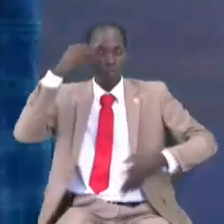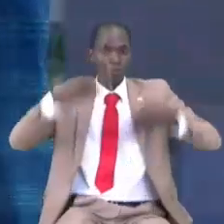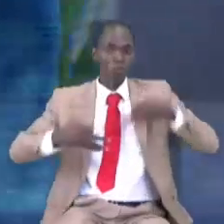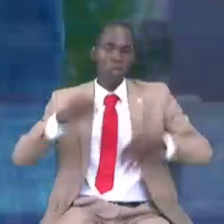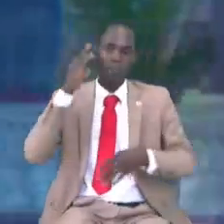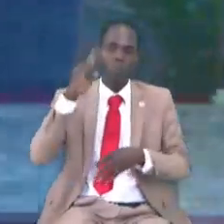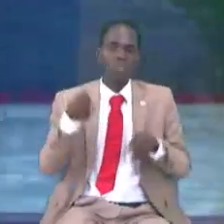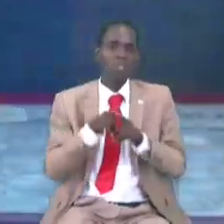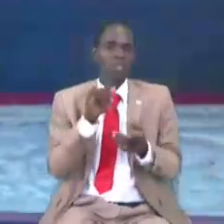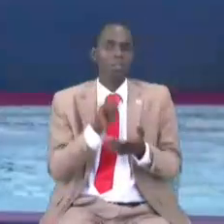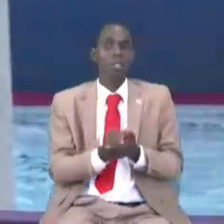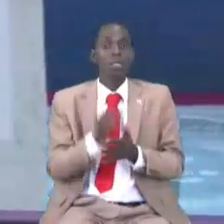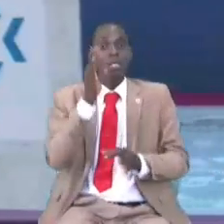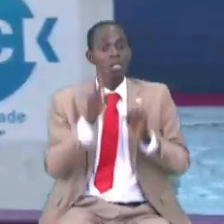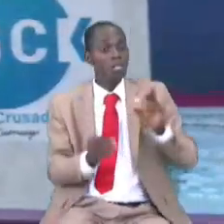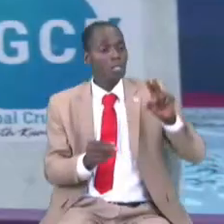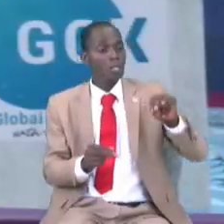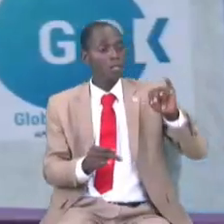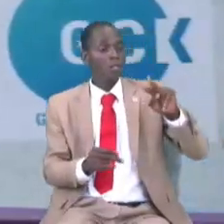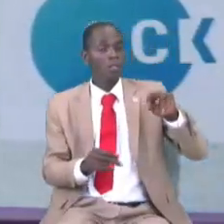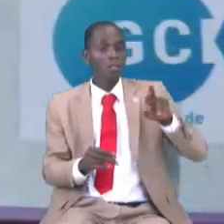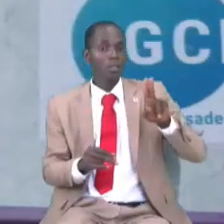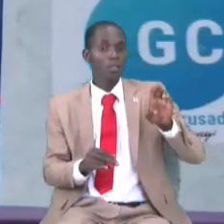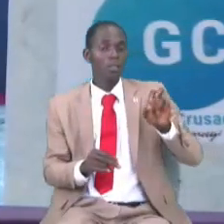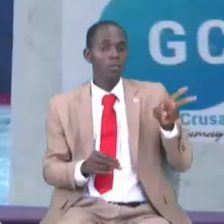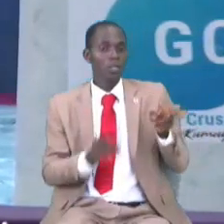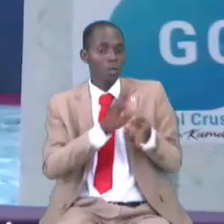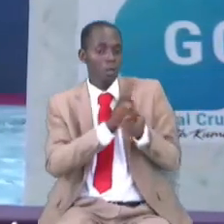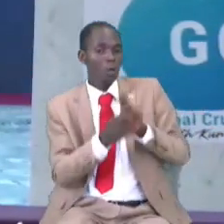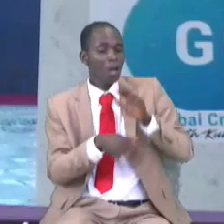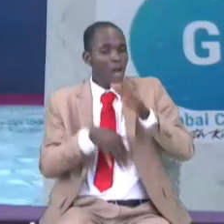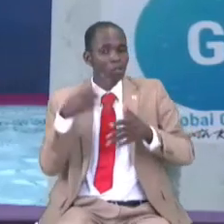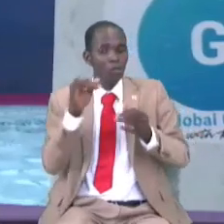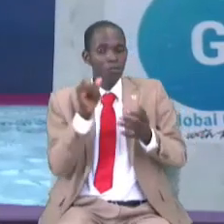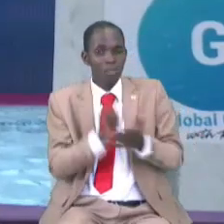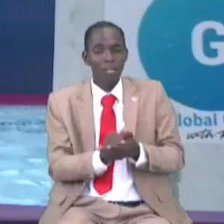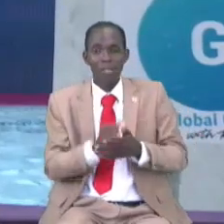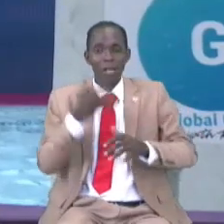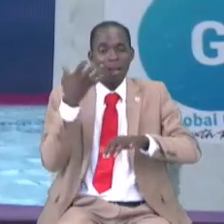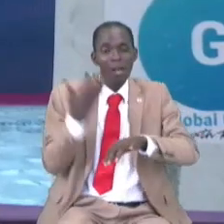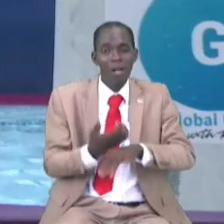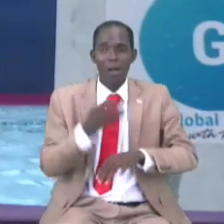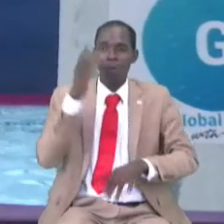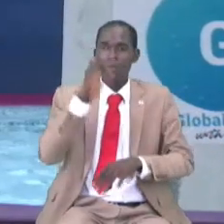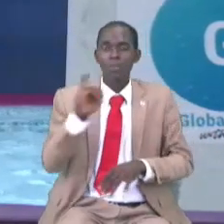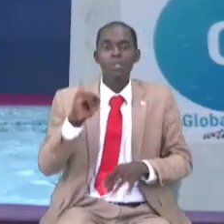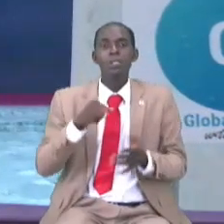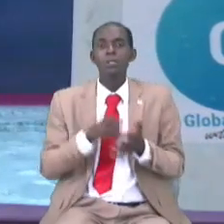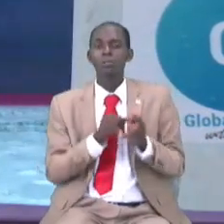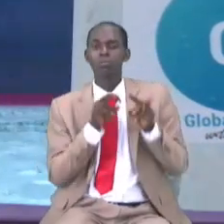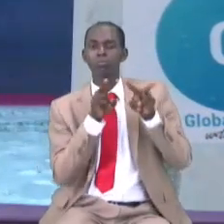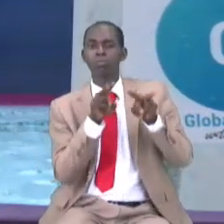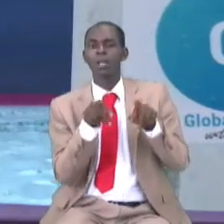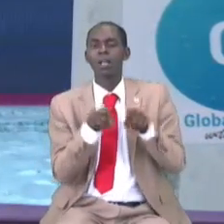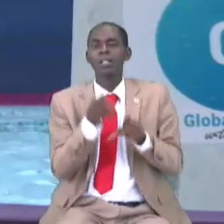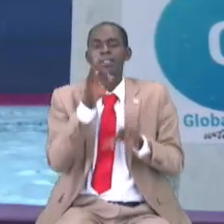that preaching, it looks like Jonah had not gone to seminary. I can tell. It looks like Jonah had